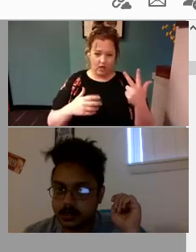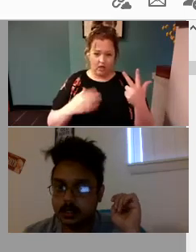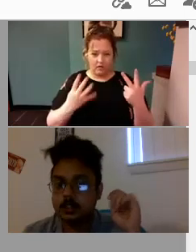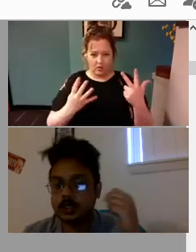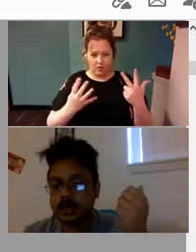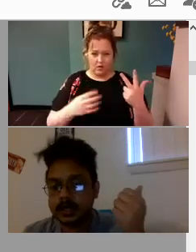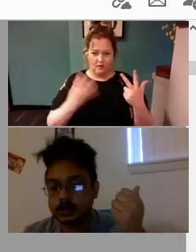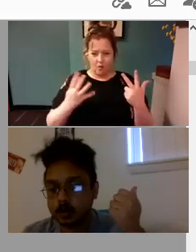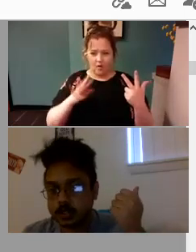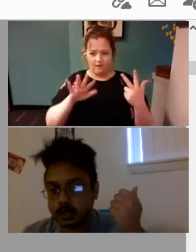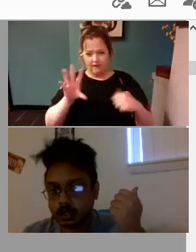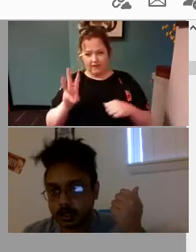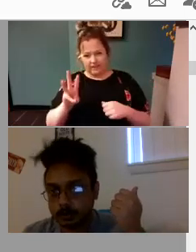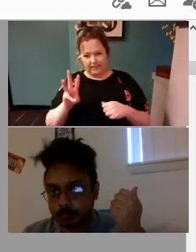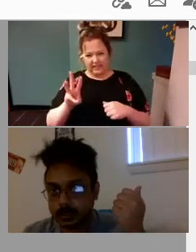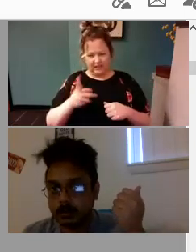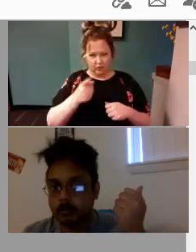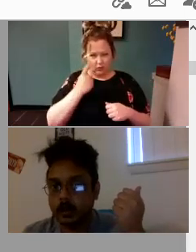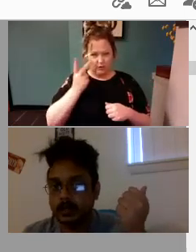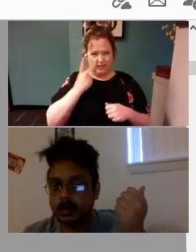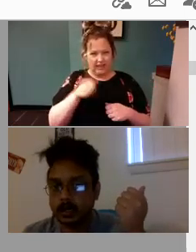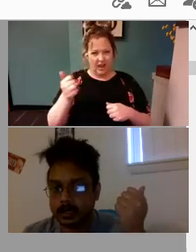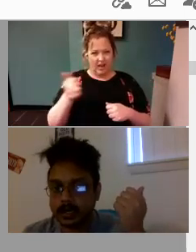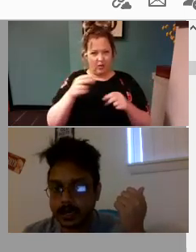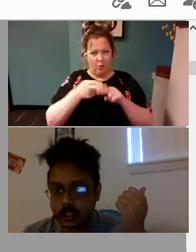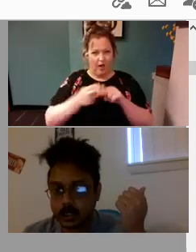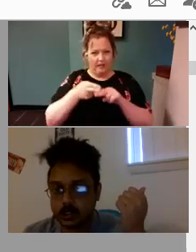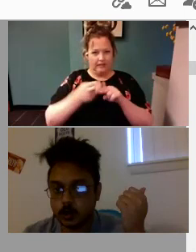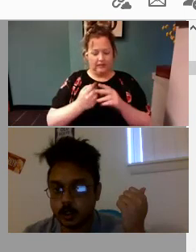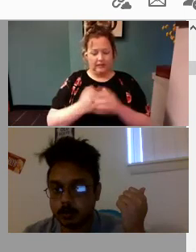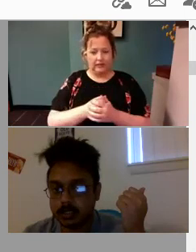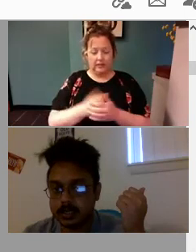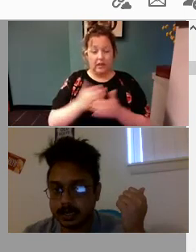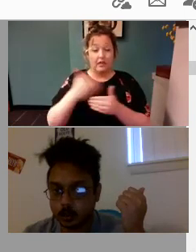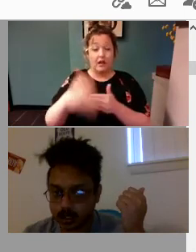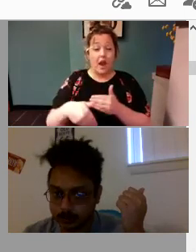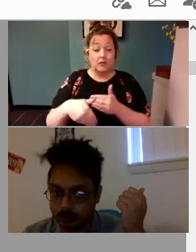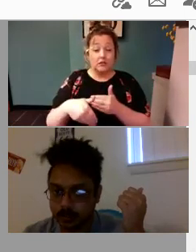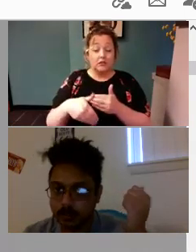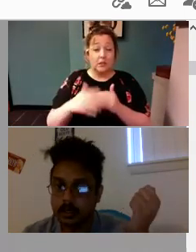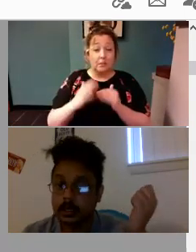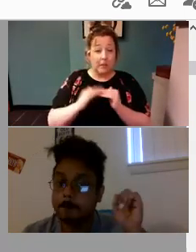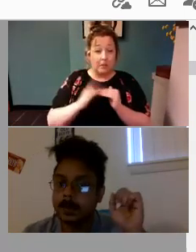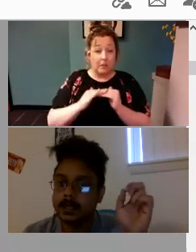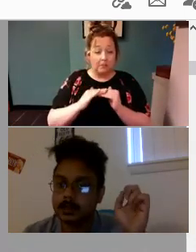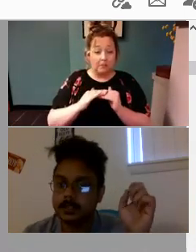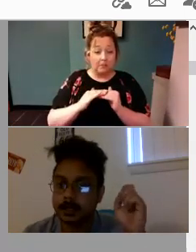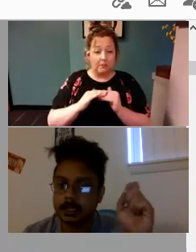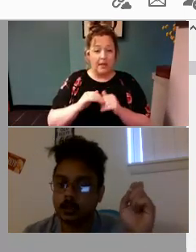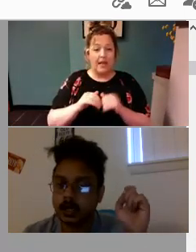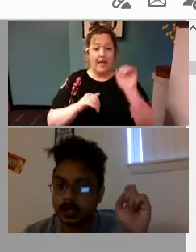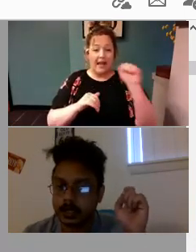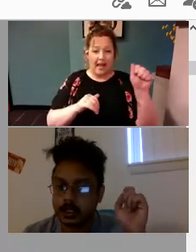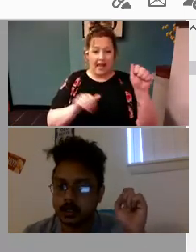and these weights. So the next most minimum weighted edge is going to be this A to D. Now picking